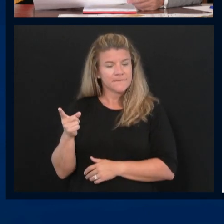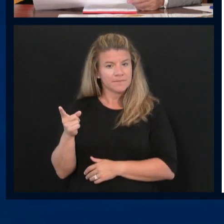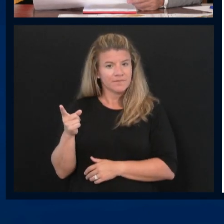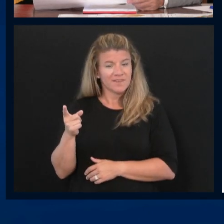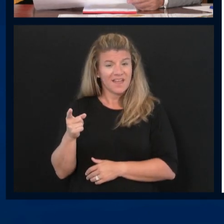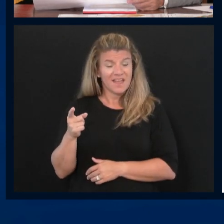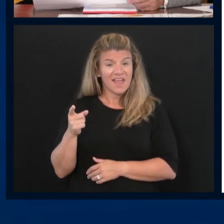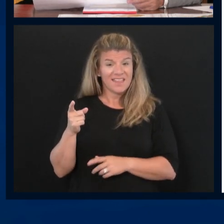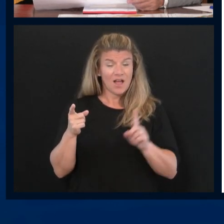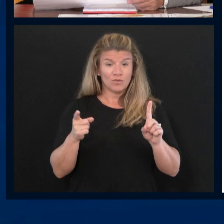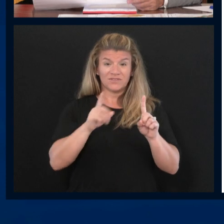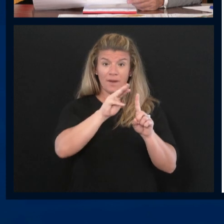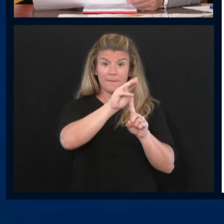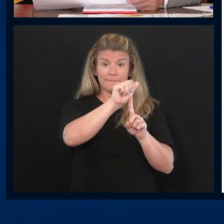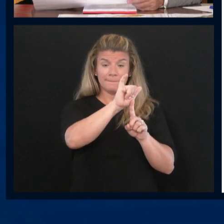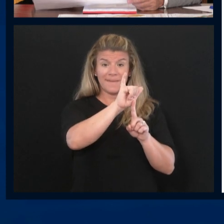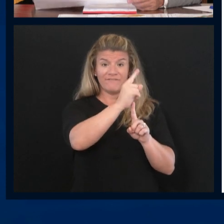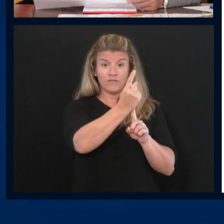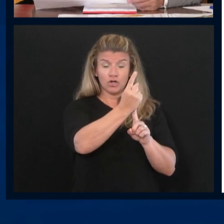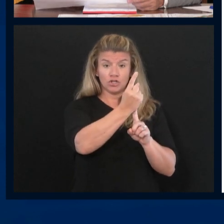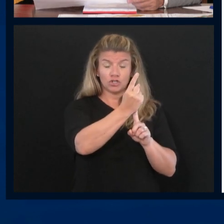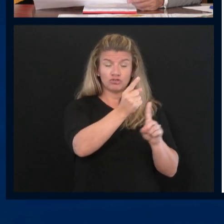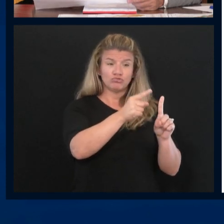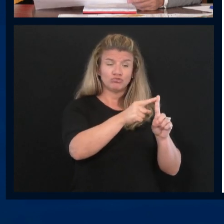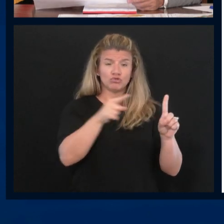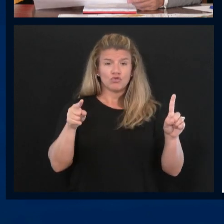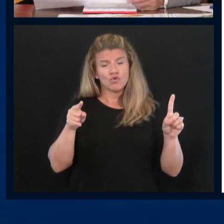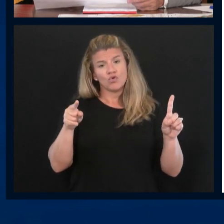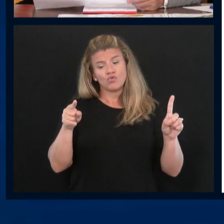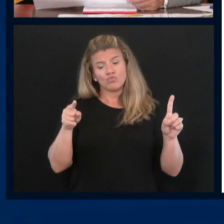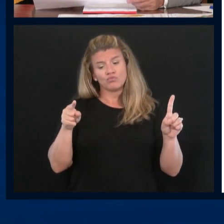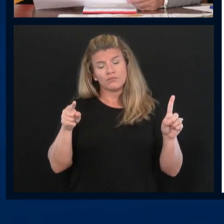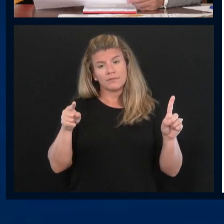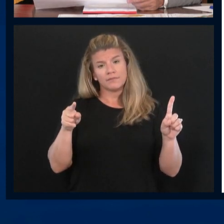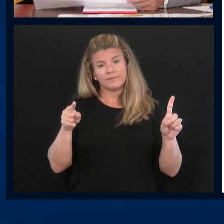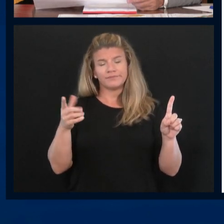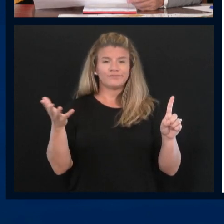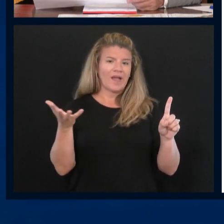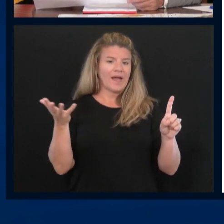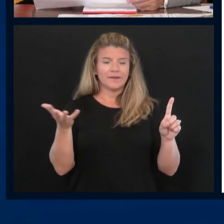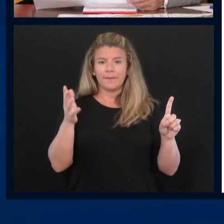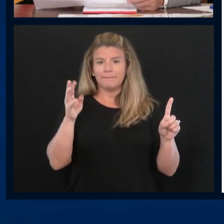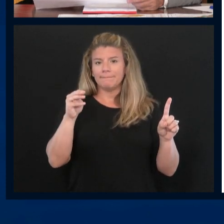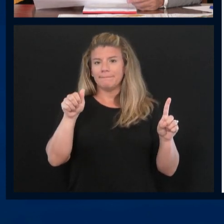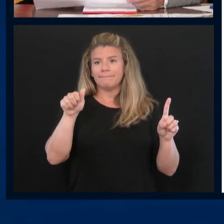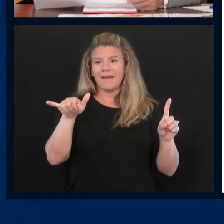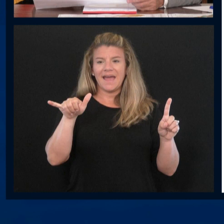was from May the 1st through about May the